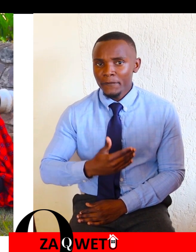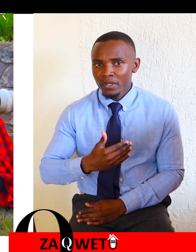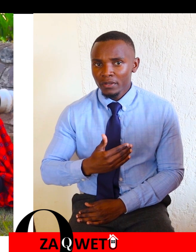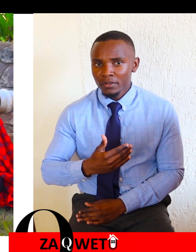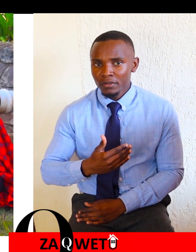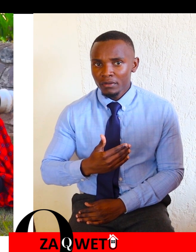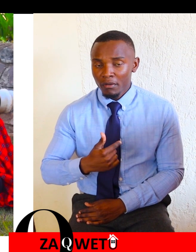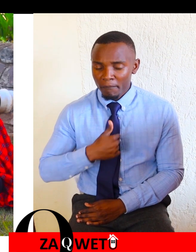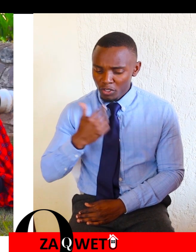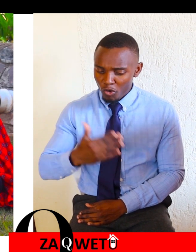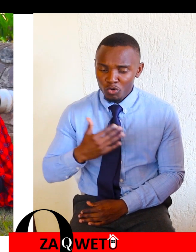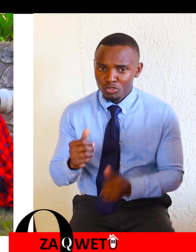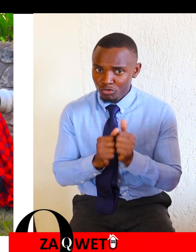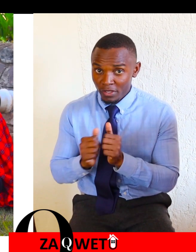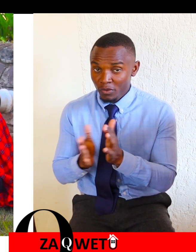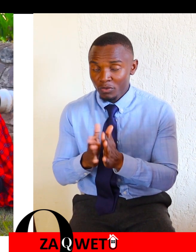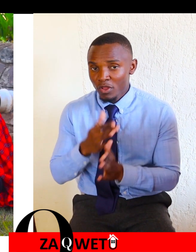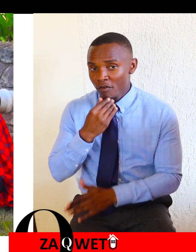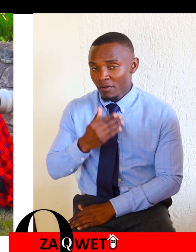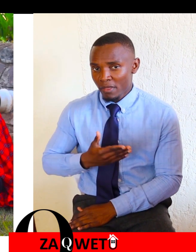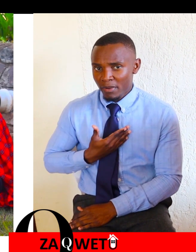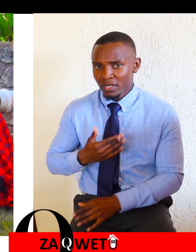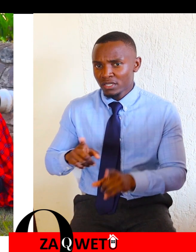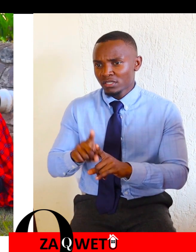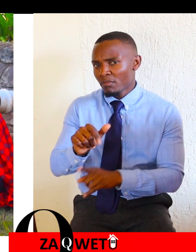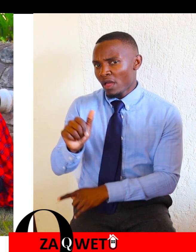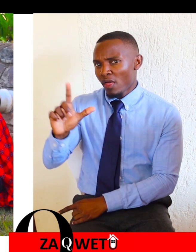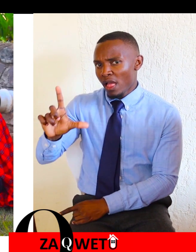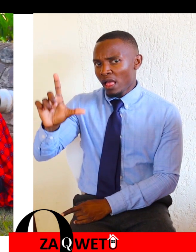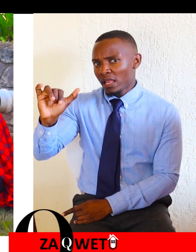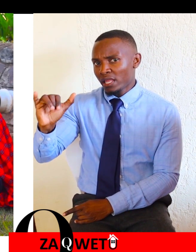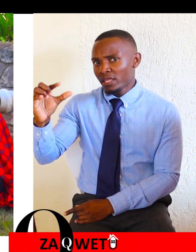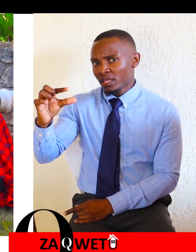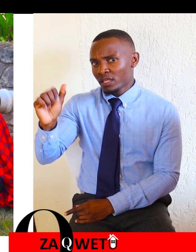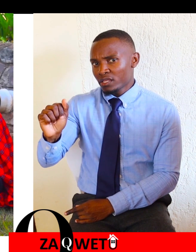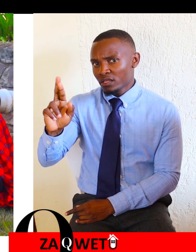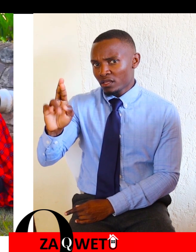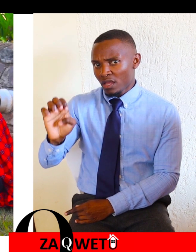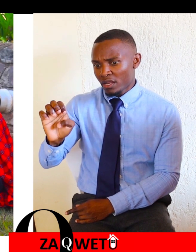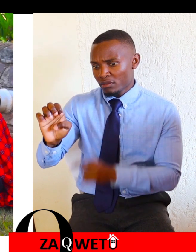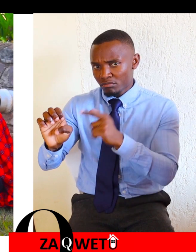I'm by his side always. Nice.